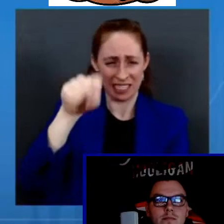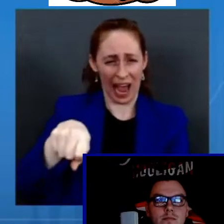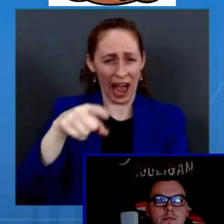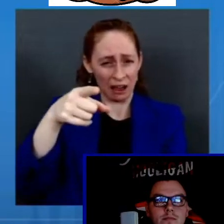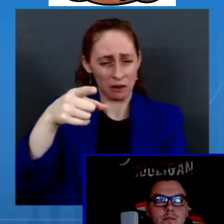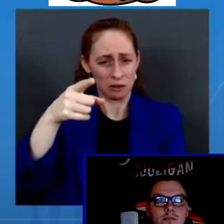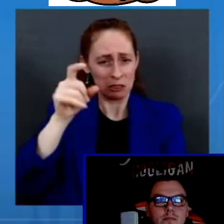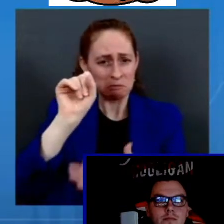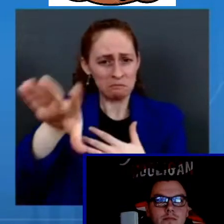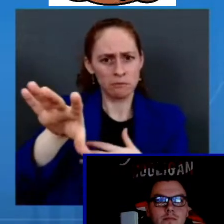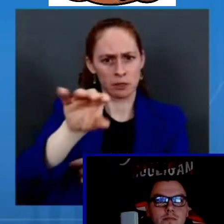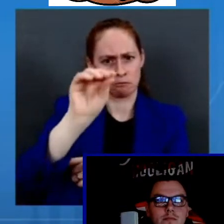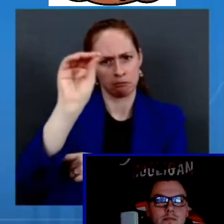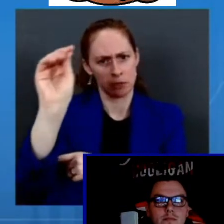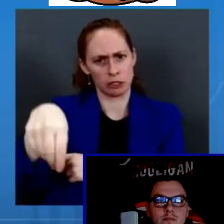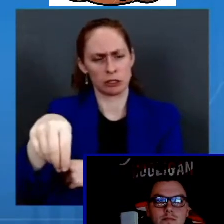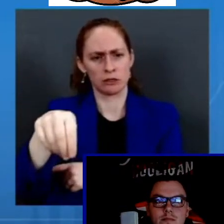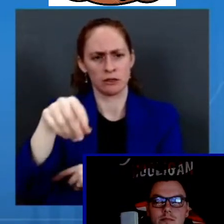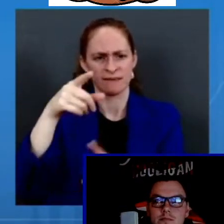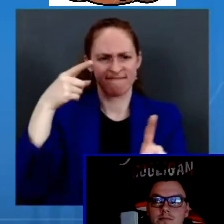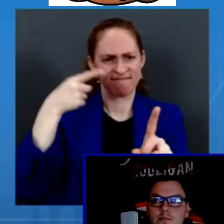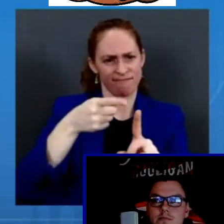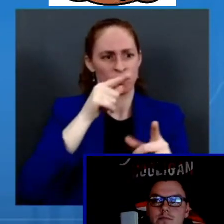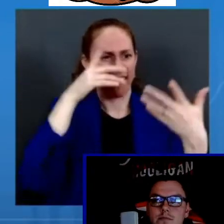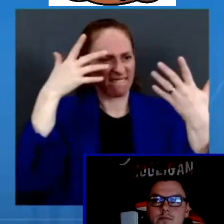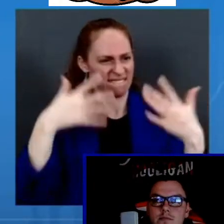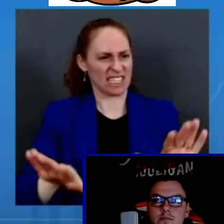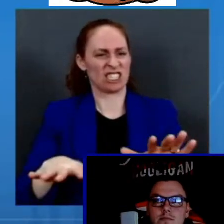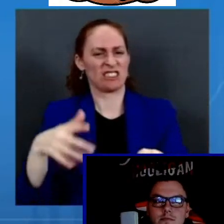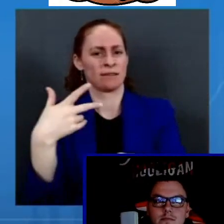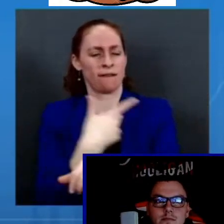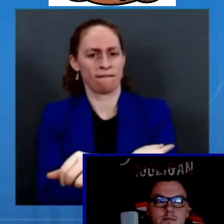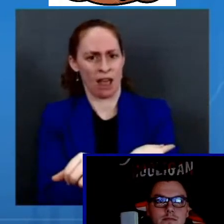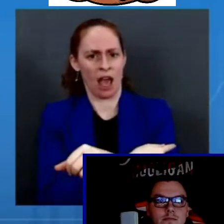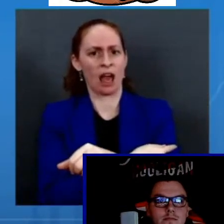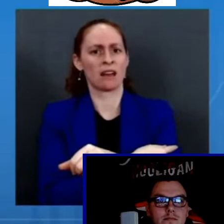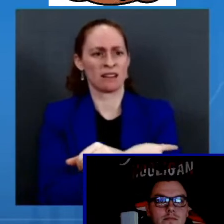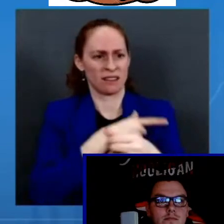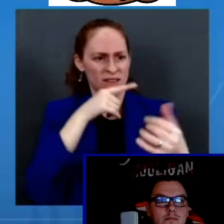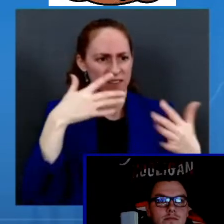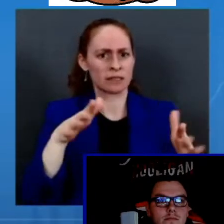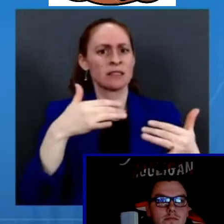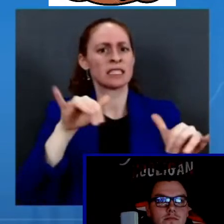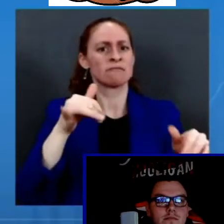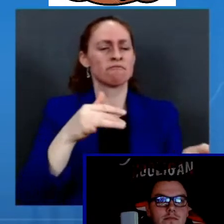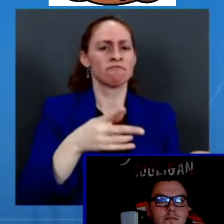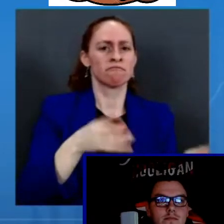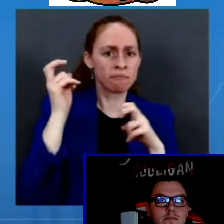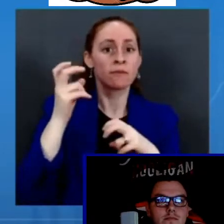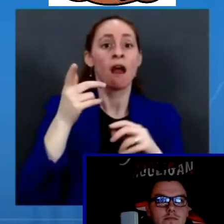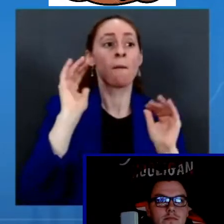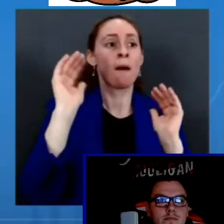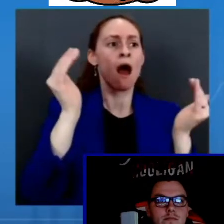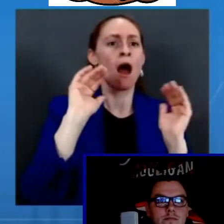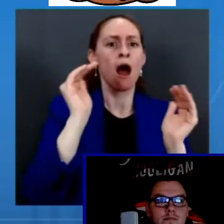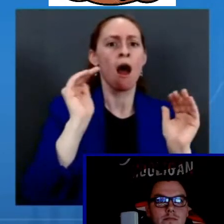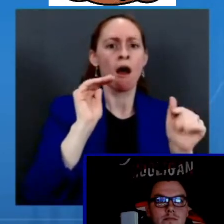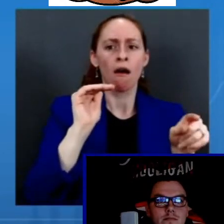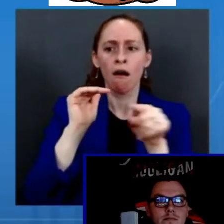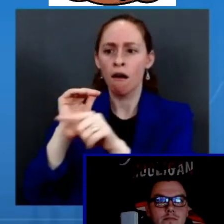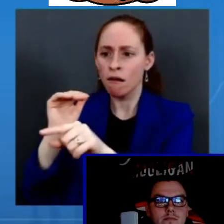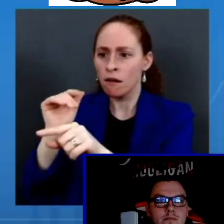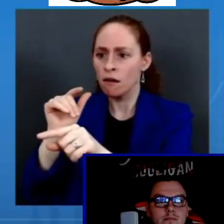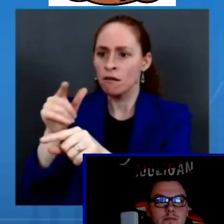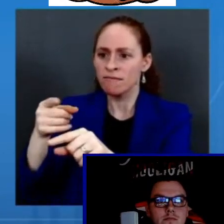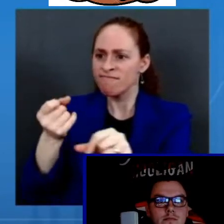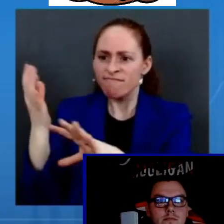proportion of hospitalized patients and deaths? And can you give us a timeline for a